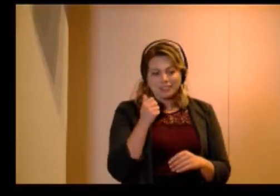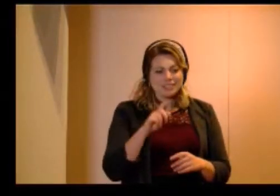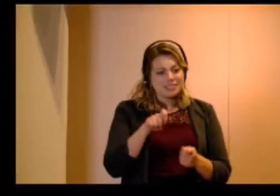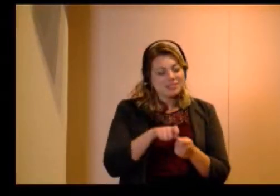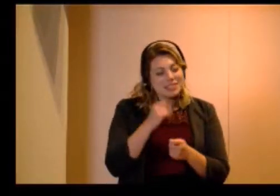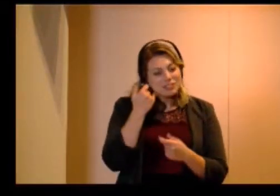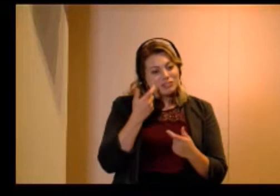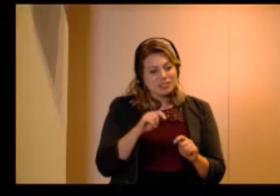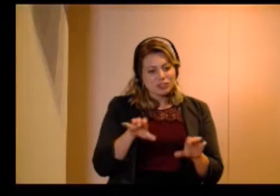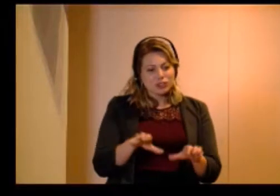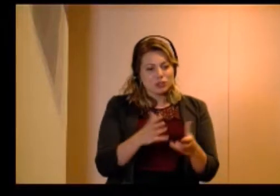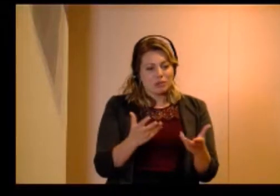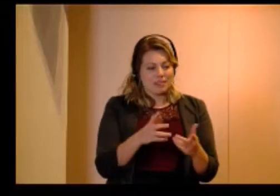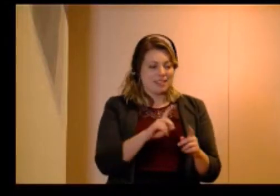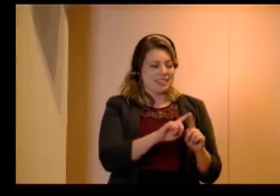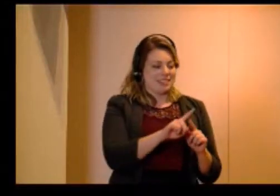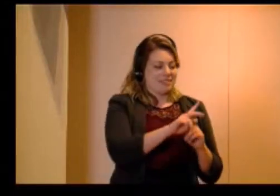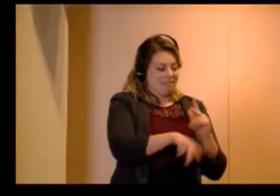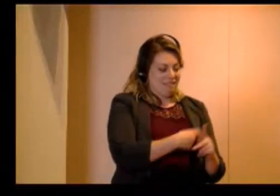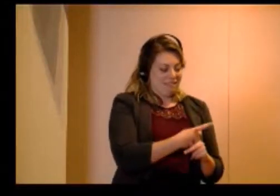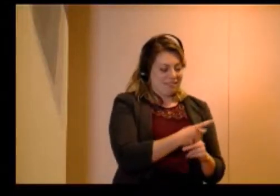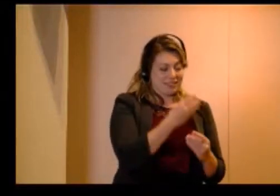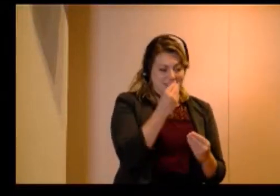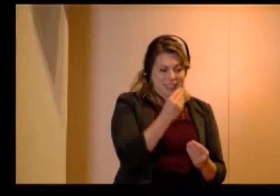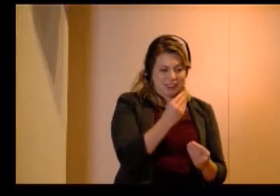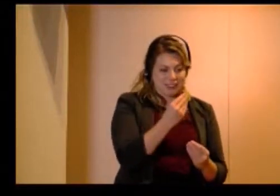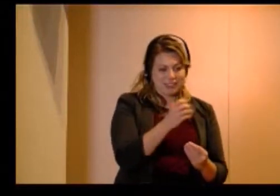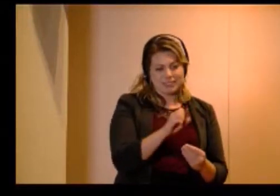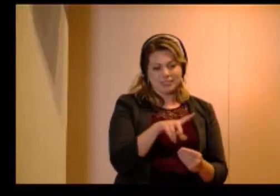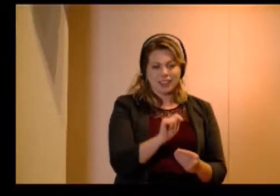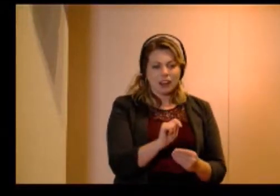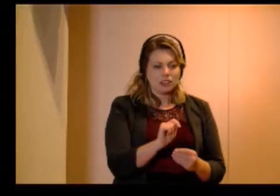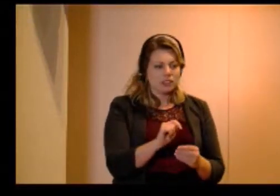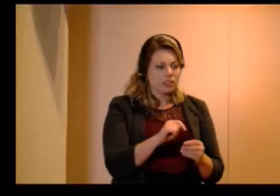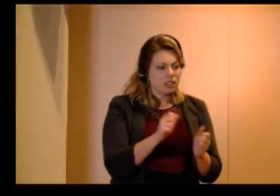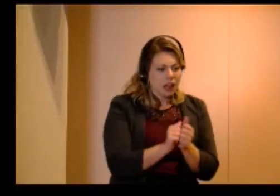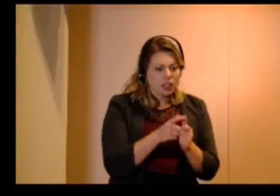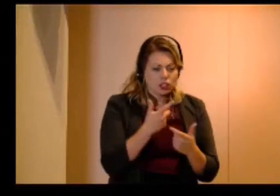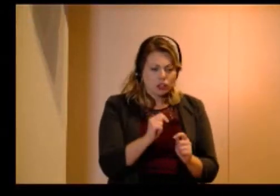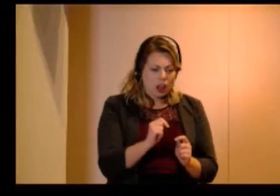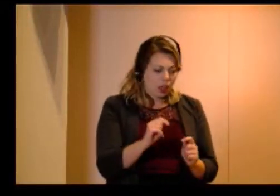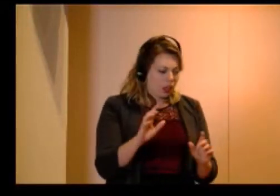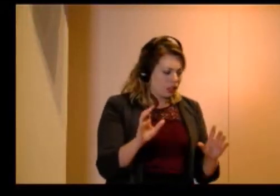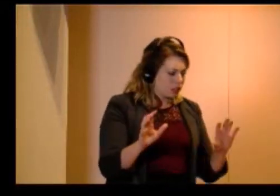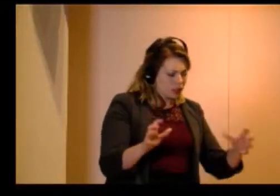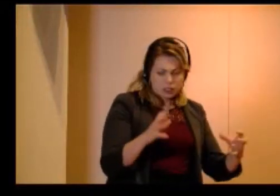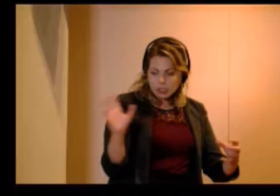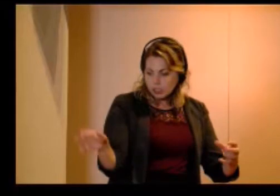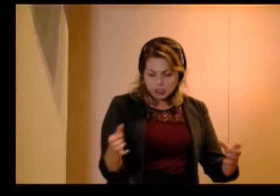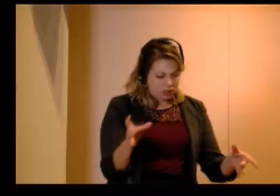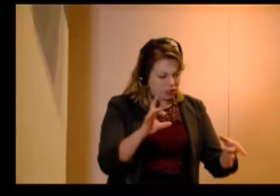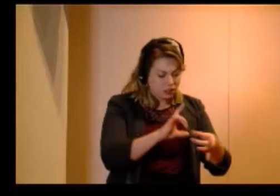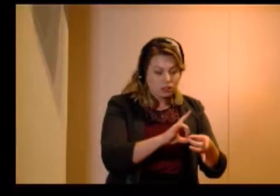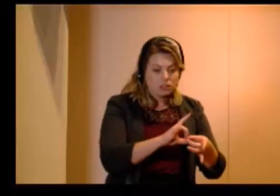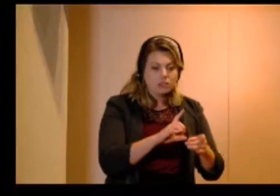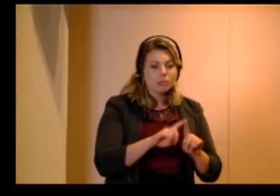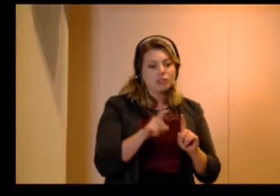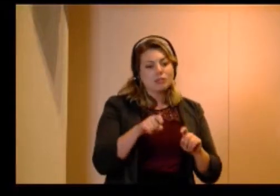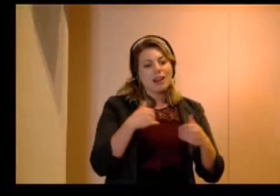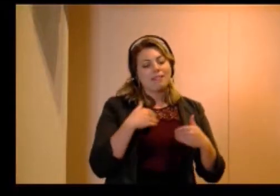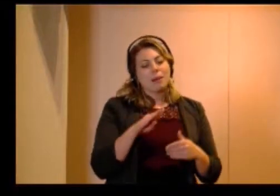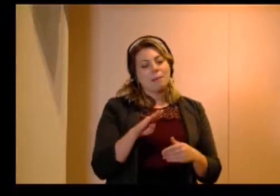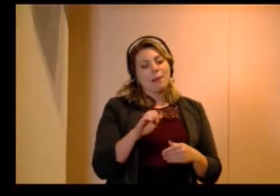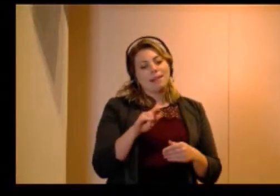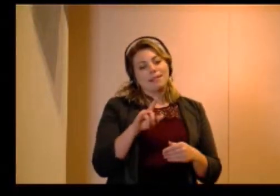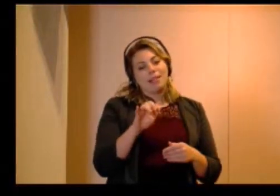kind of connect different types of data sets together, having things be interoperable and kind of have some sort of baseline schema